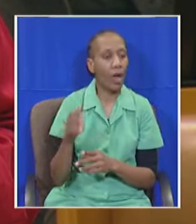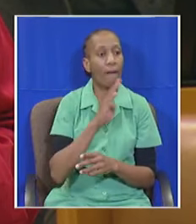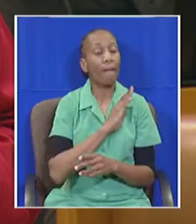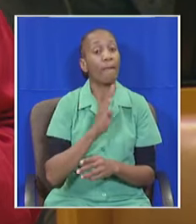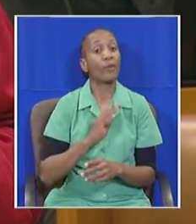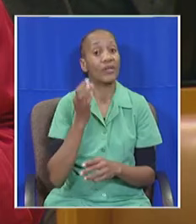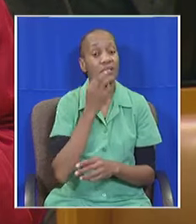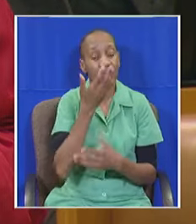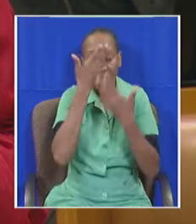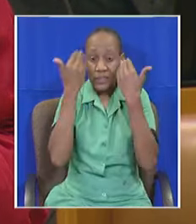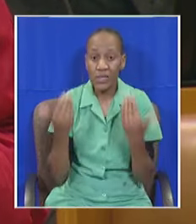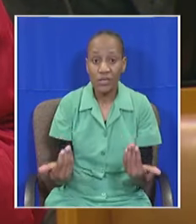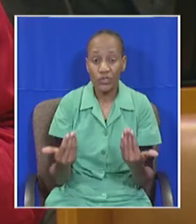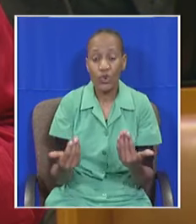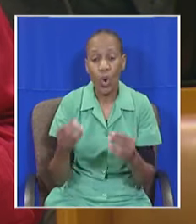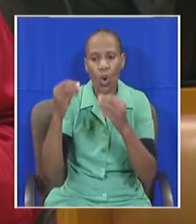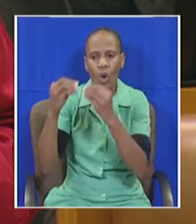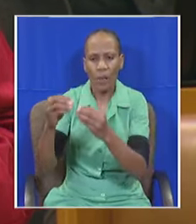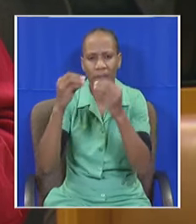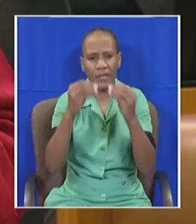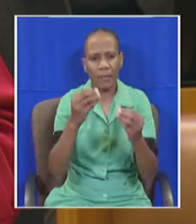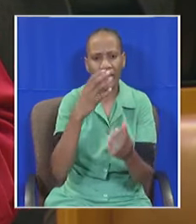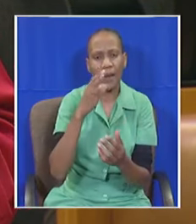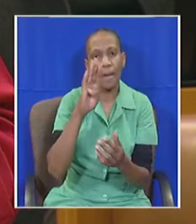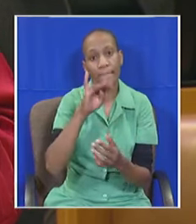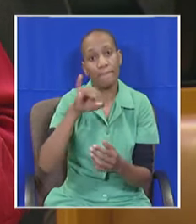or know-how of certain companies that were bidding.